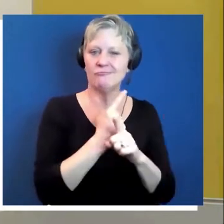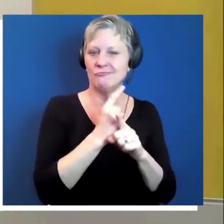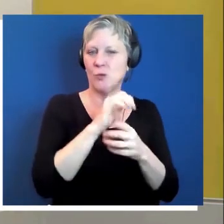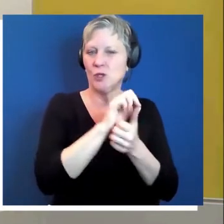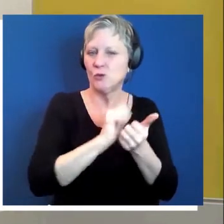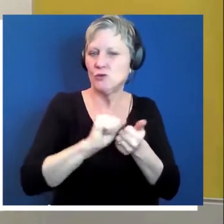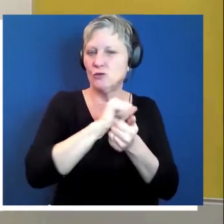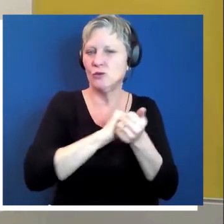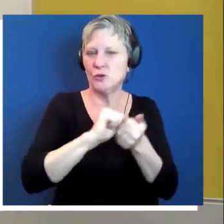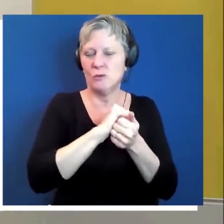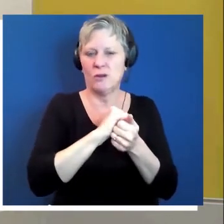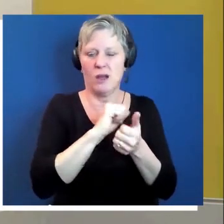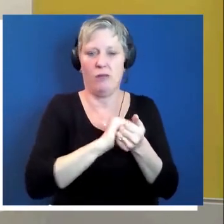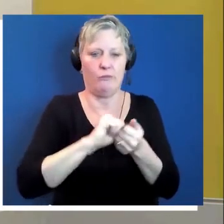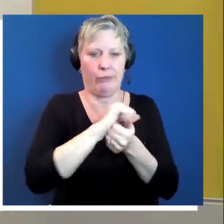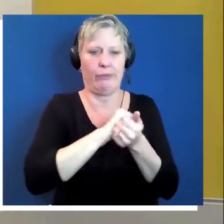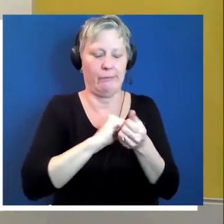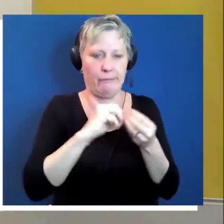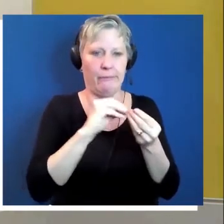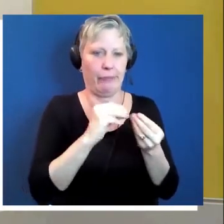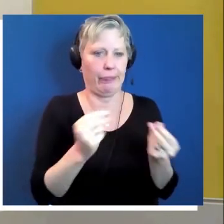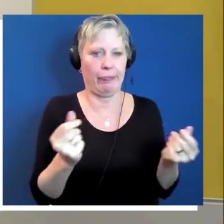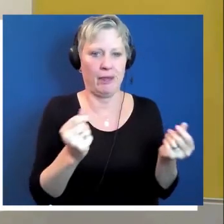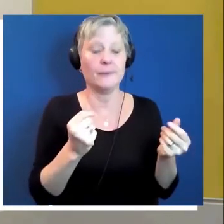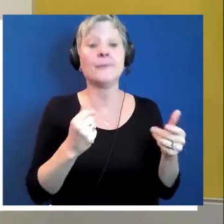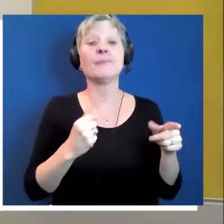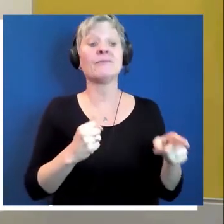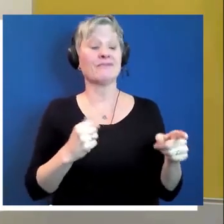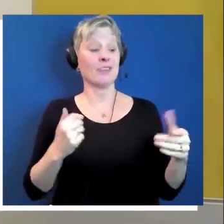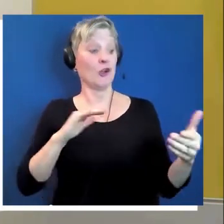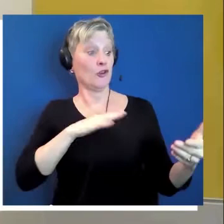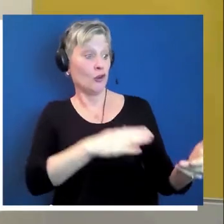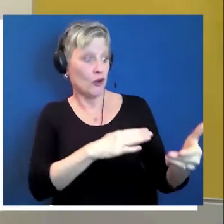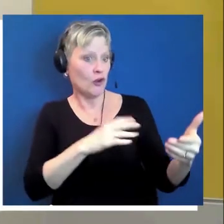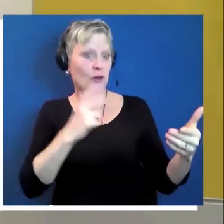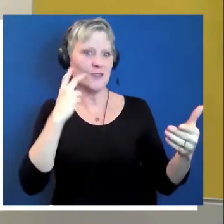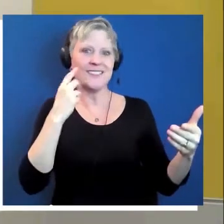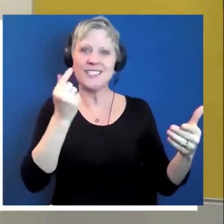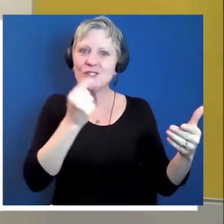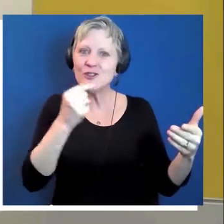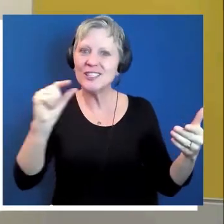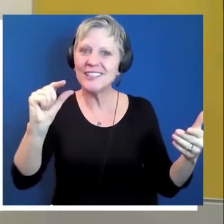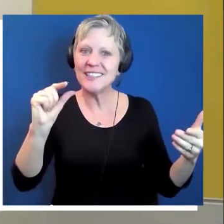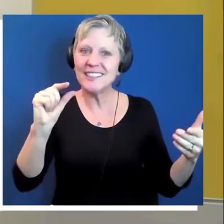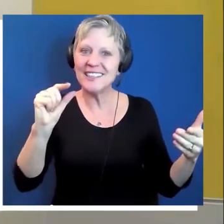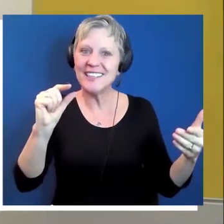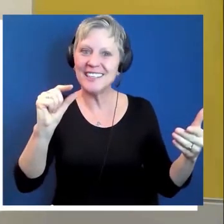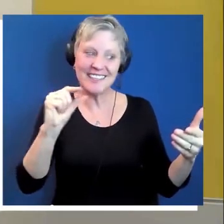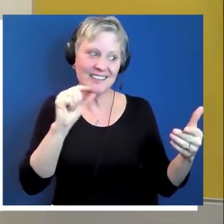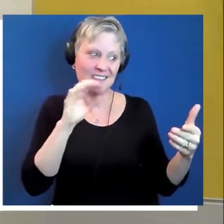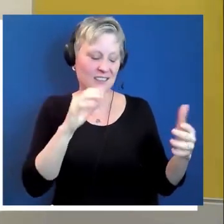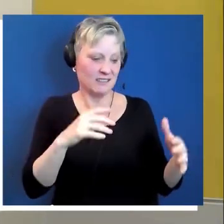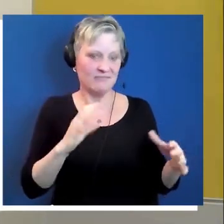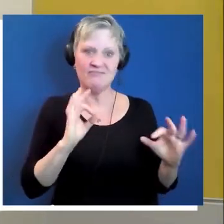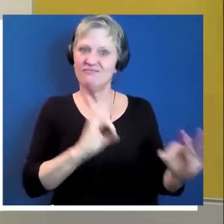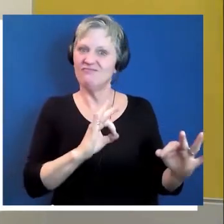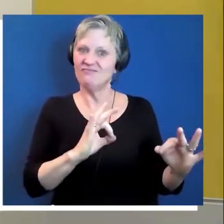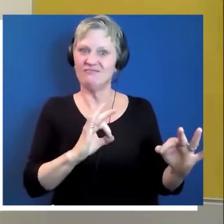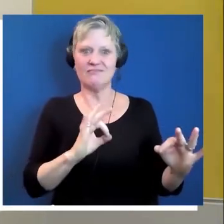second. Kind of wait. You'll see the broccoli starting to turn nice and green. Looks really fresh. You can see that right in